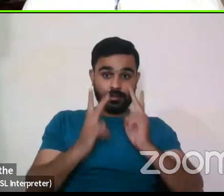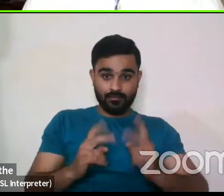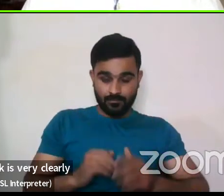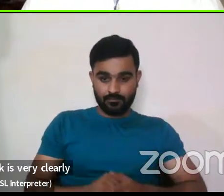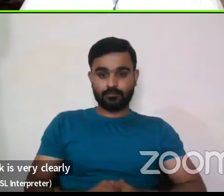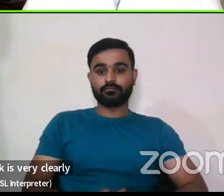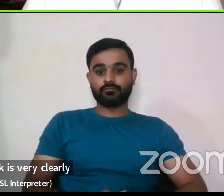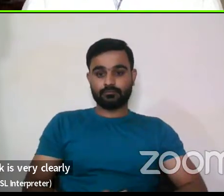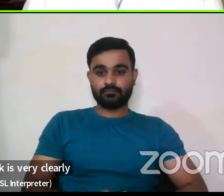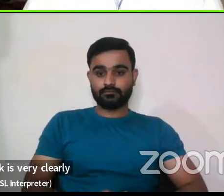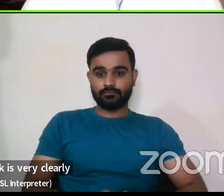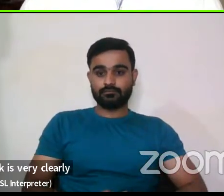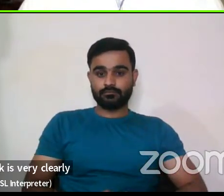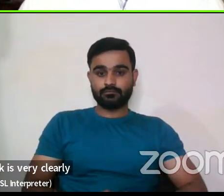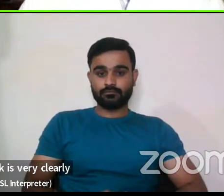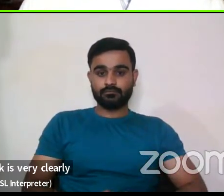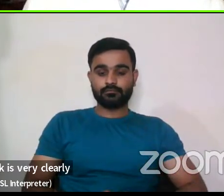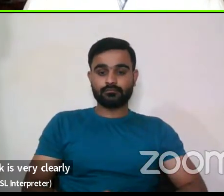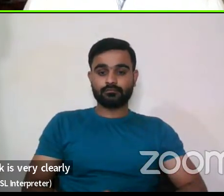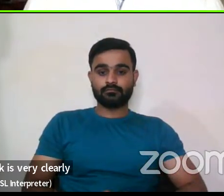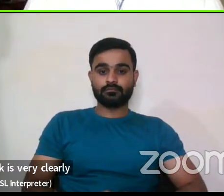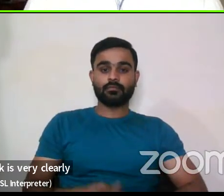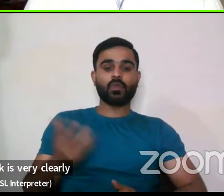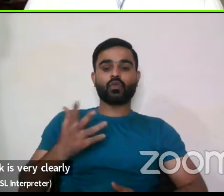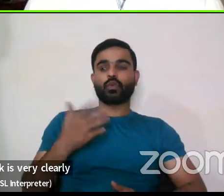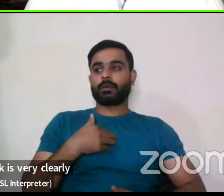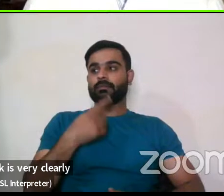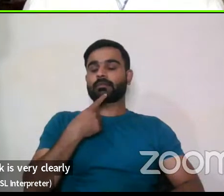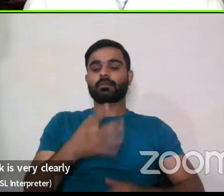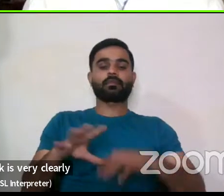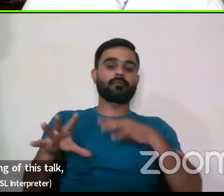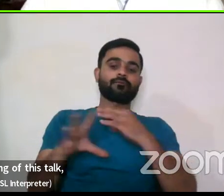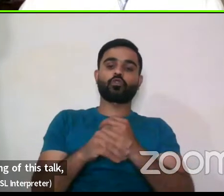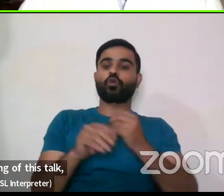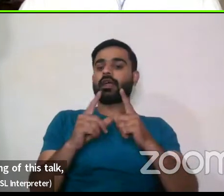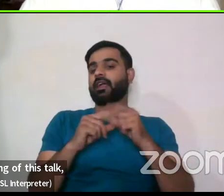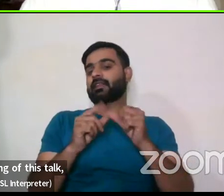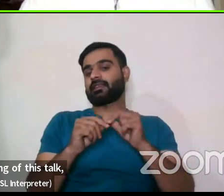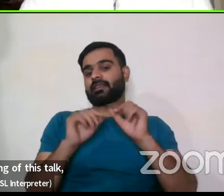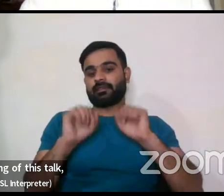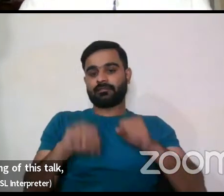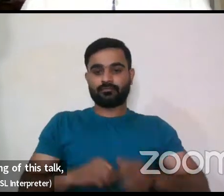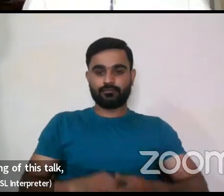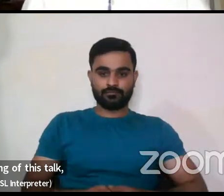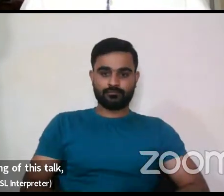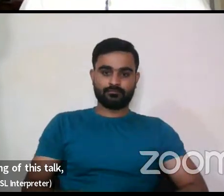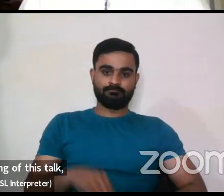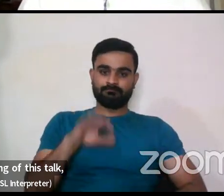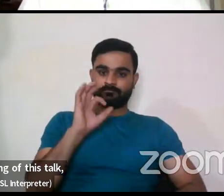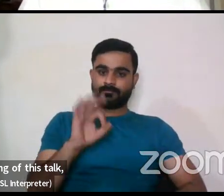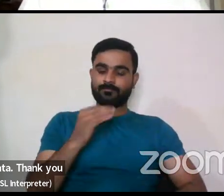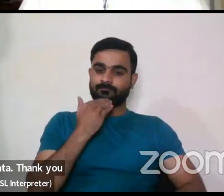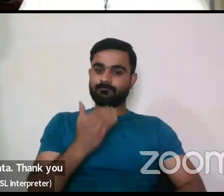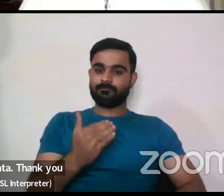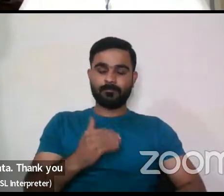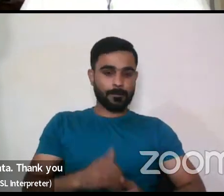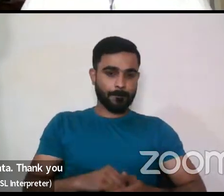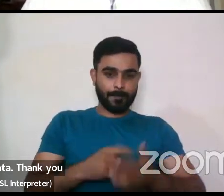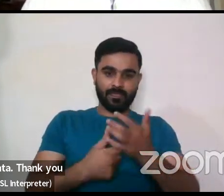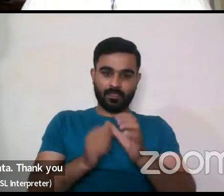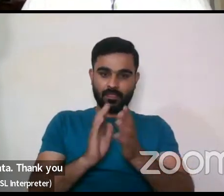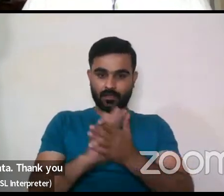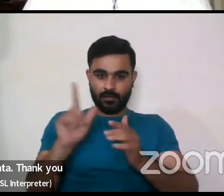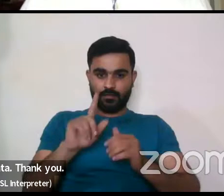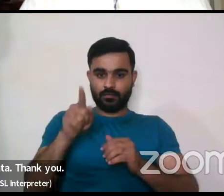beginning of this talk. Right? That's all I'll say on the data. Thank you. All right. Thank you so much, Rahul. But